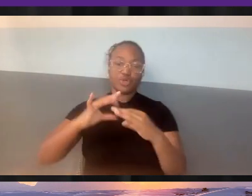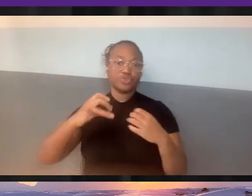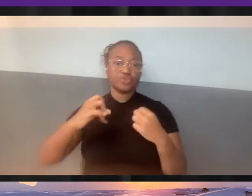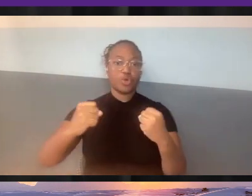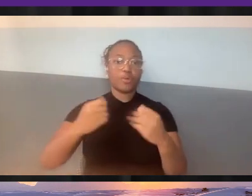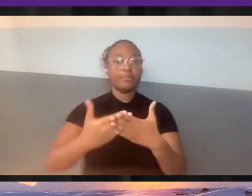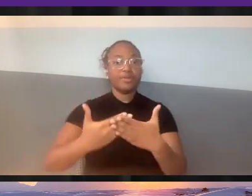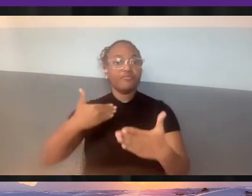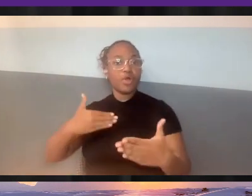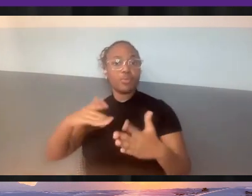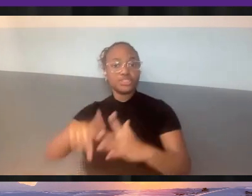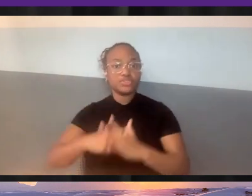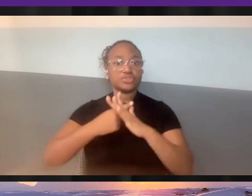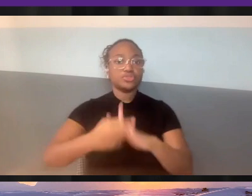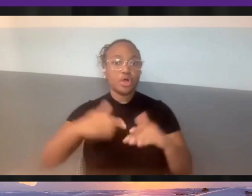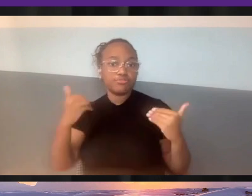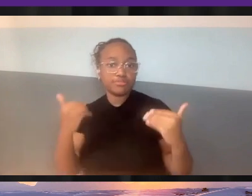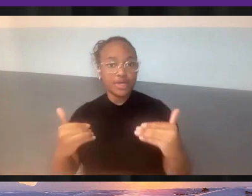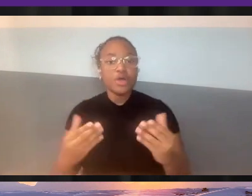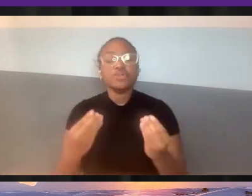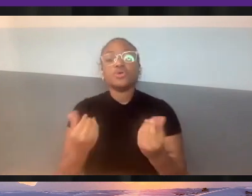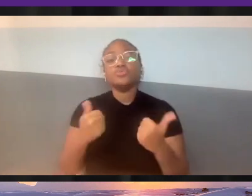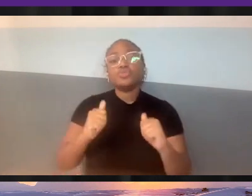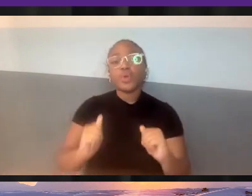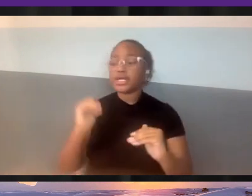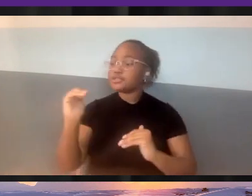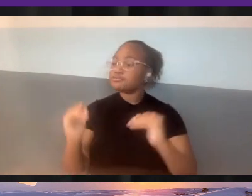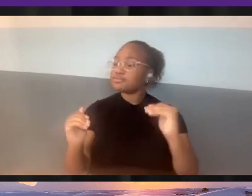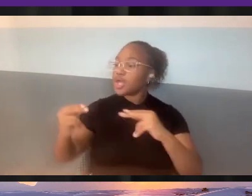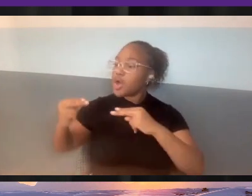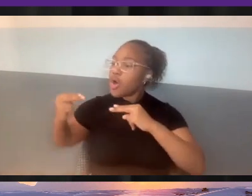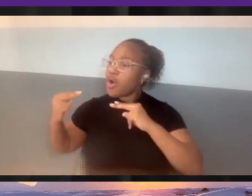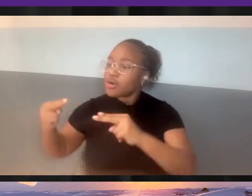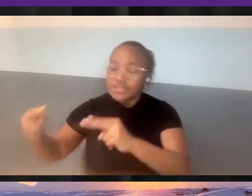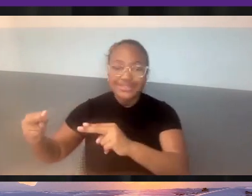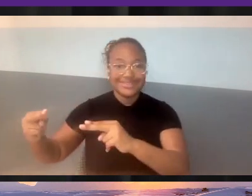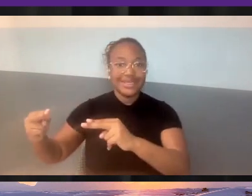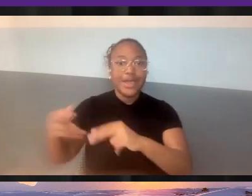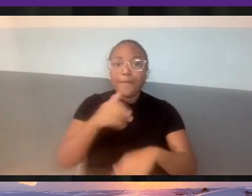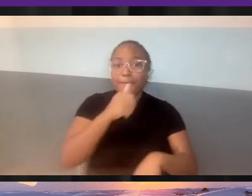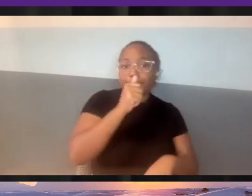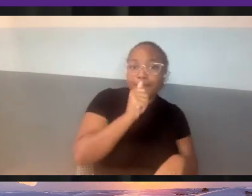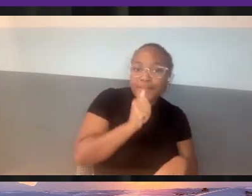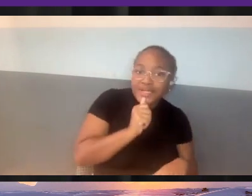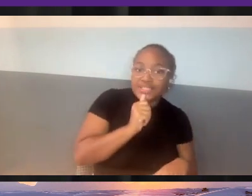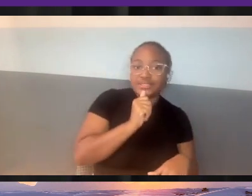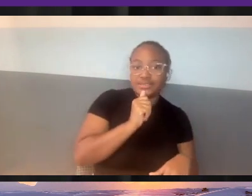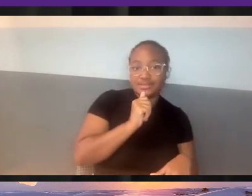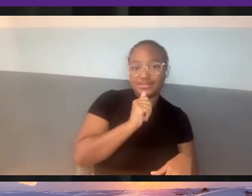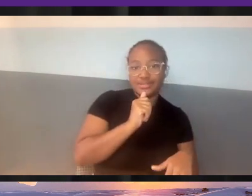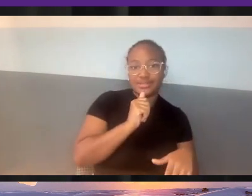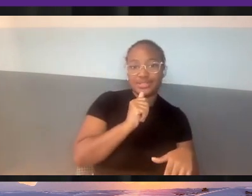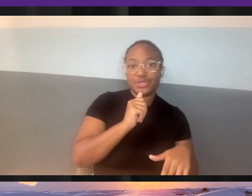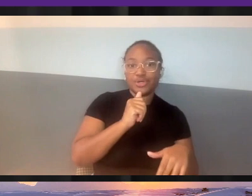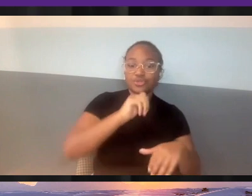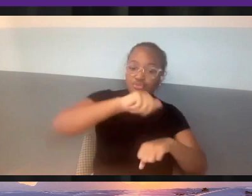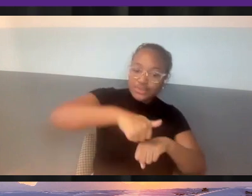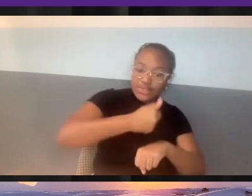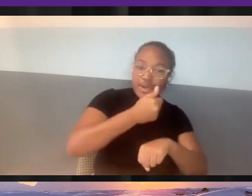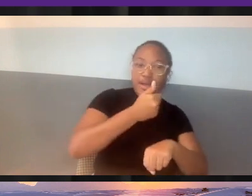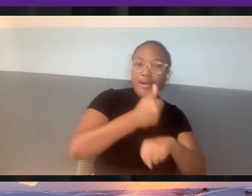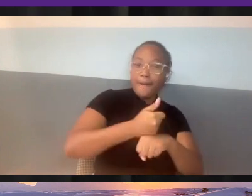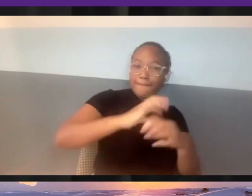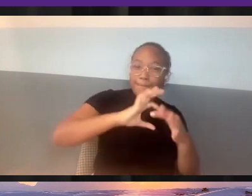trying to balance both the urgency and the patience to actually develop those meaningful relationships so that when